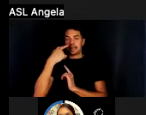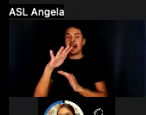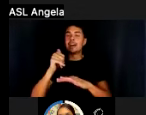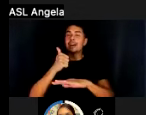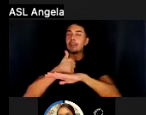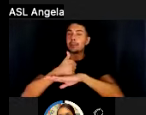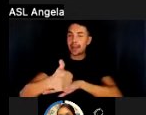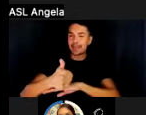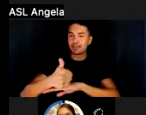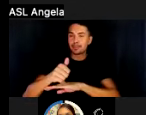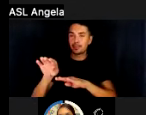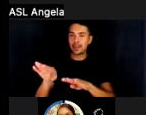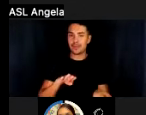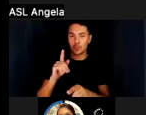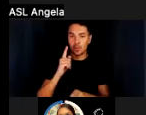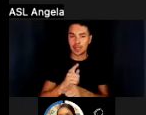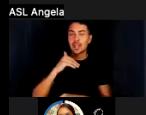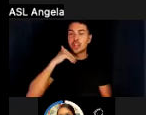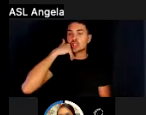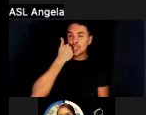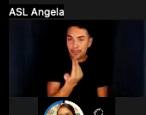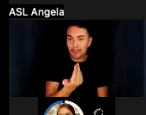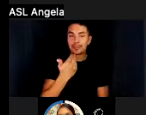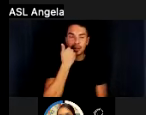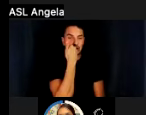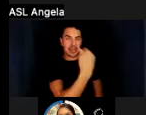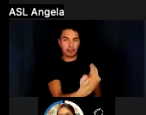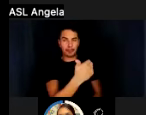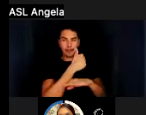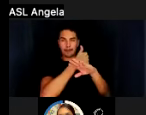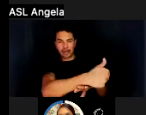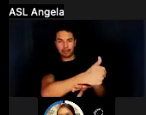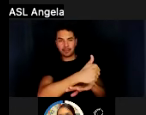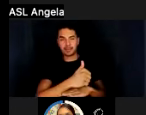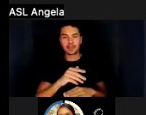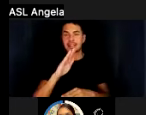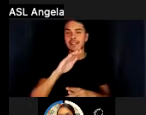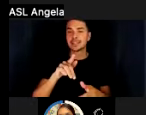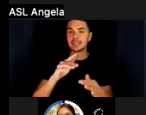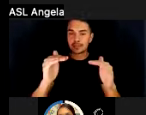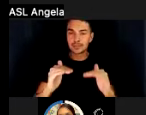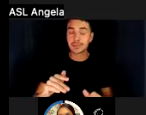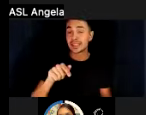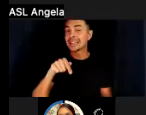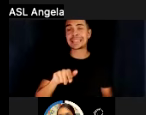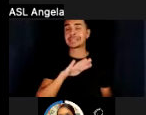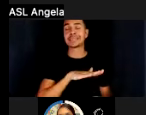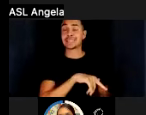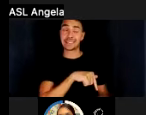right? It's not the time or the place, then there's never a time or place. Yes, I love